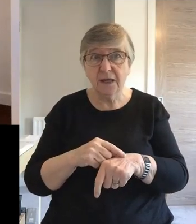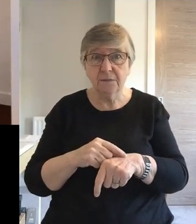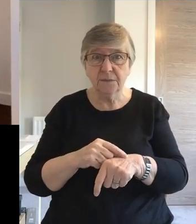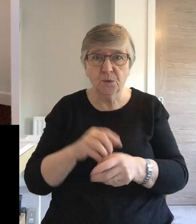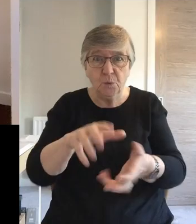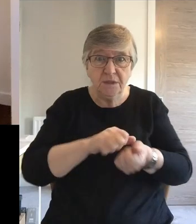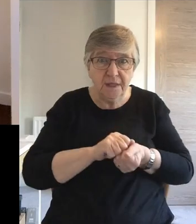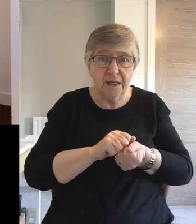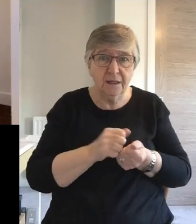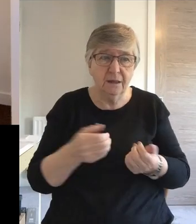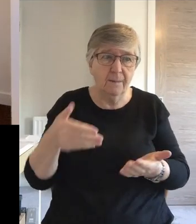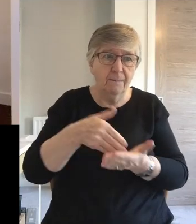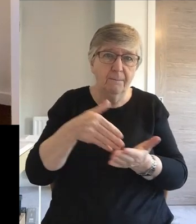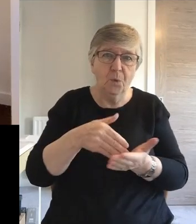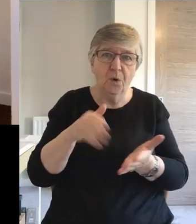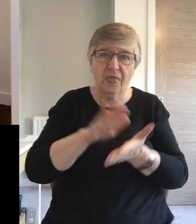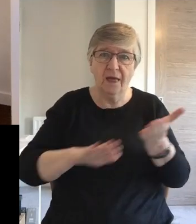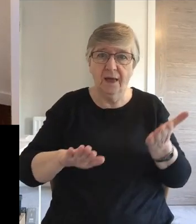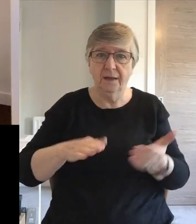Sometimes we grab more than